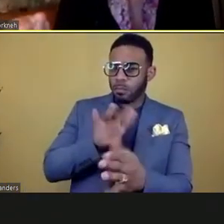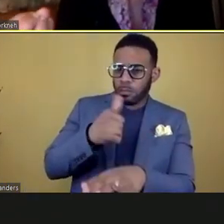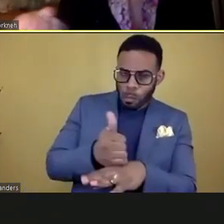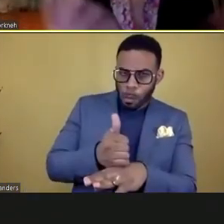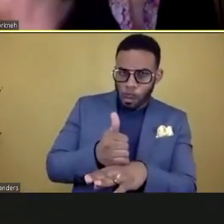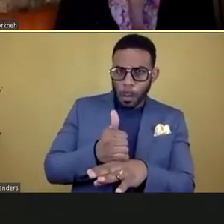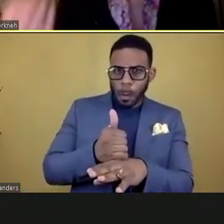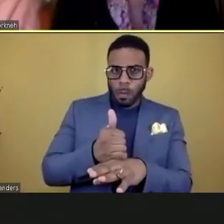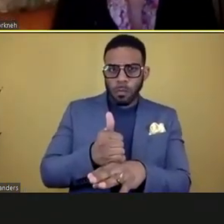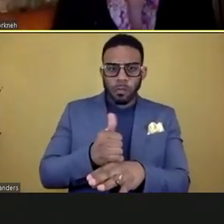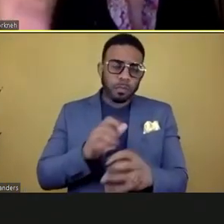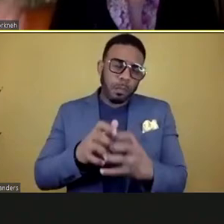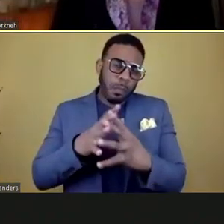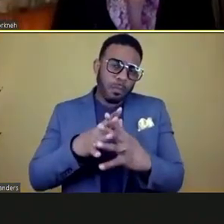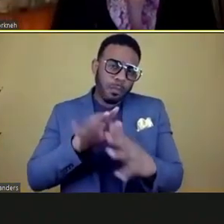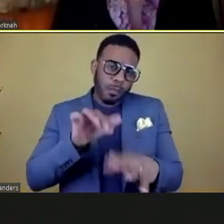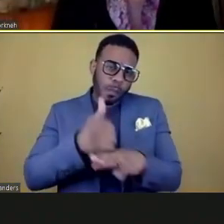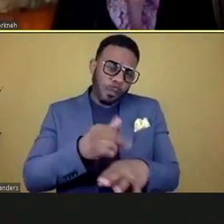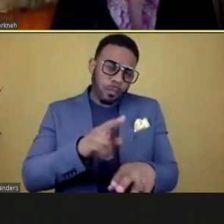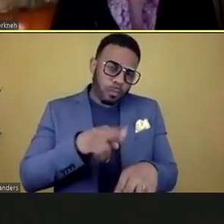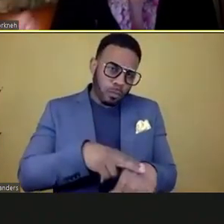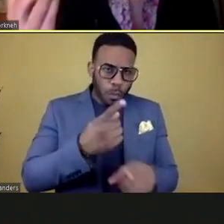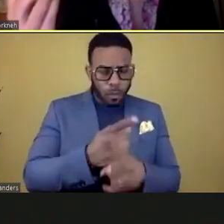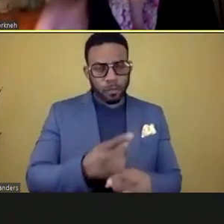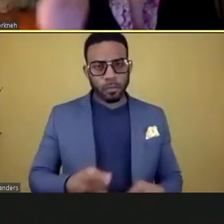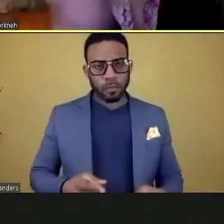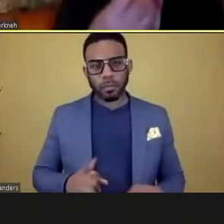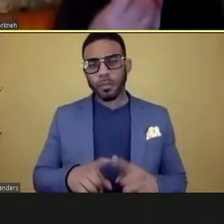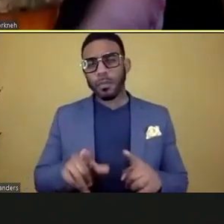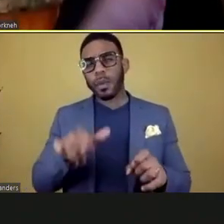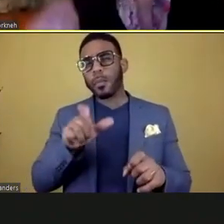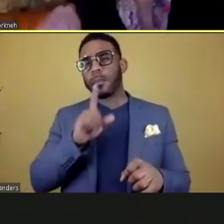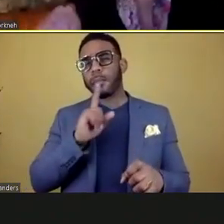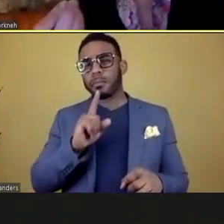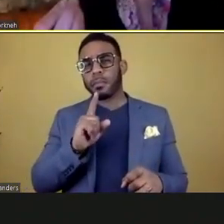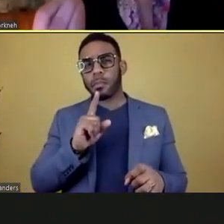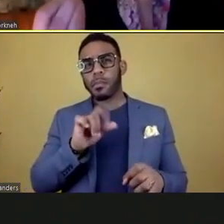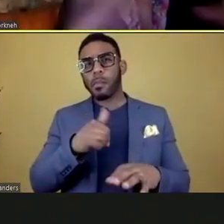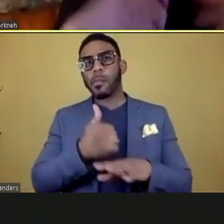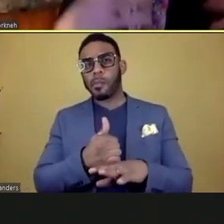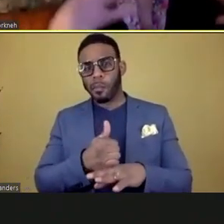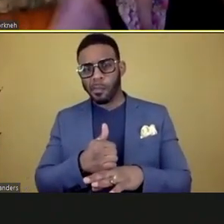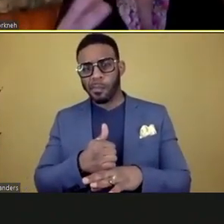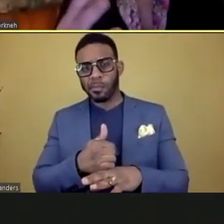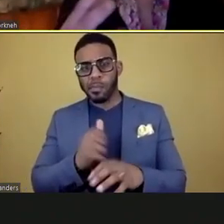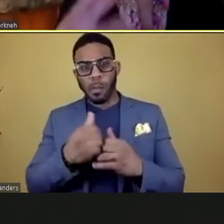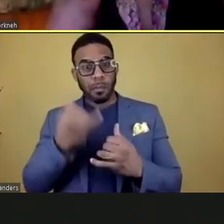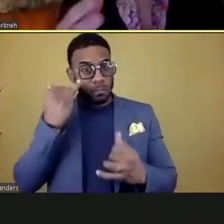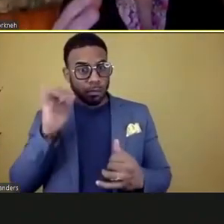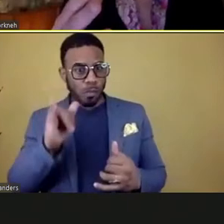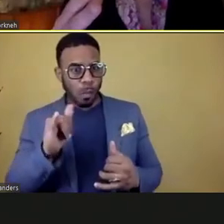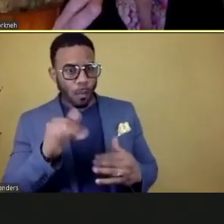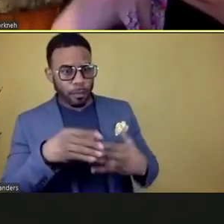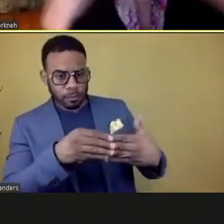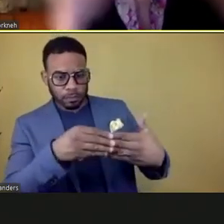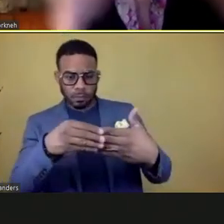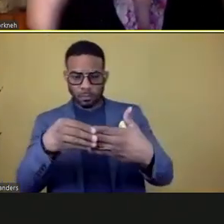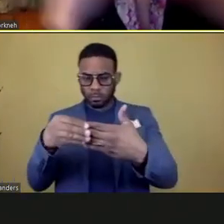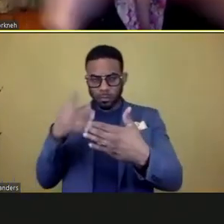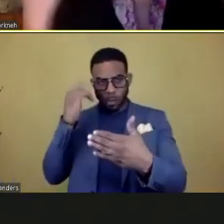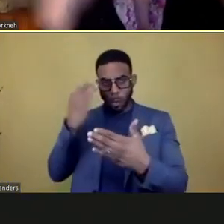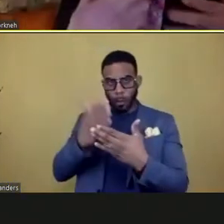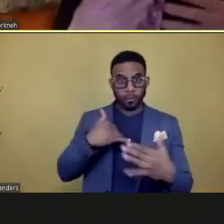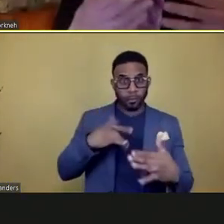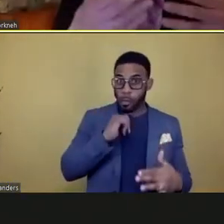rigid. I mean, buildings are fixed and rigid, right? But they should be constructed with the idea that flexibility for the things